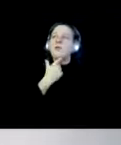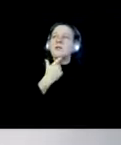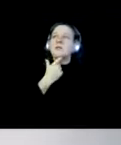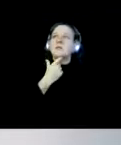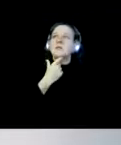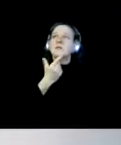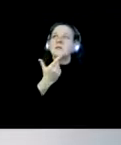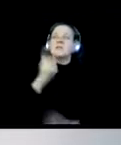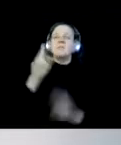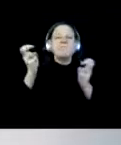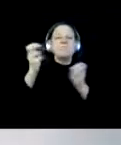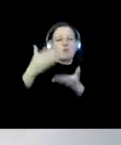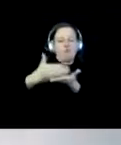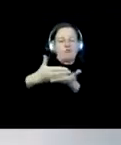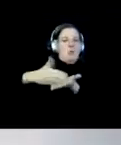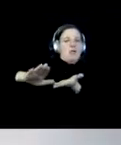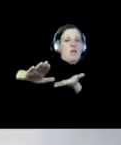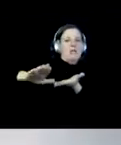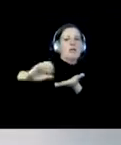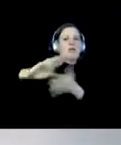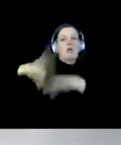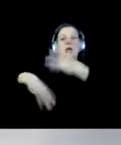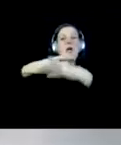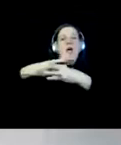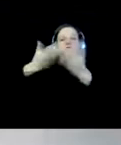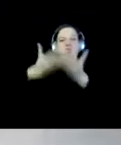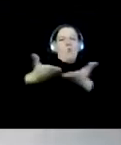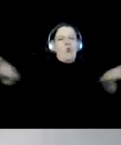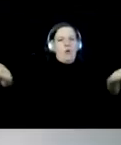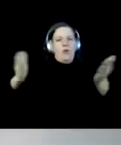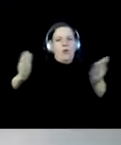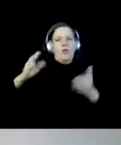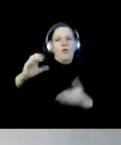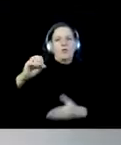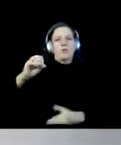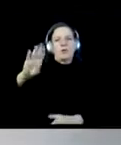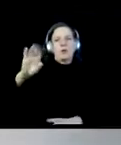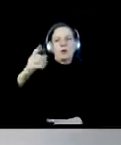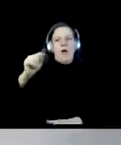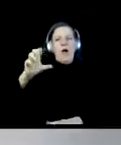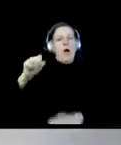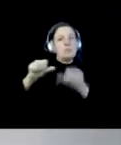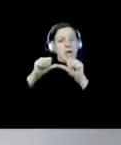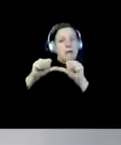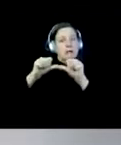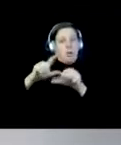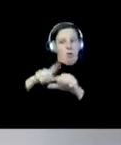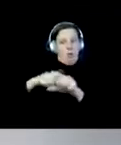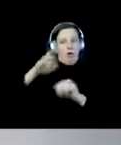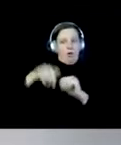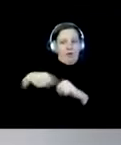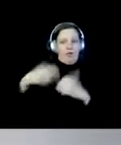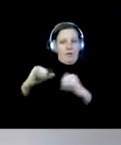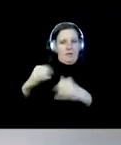rejection of, the world of objects, like objects outliving their use values shifting and changing over time, how that can